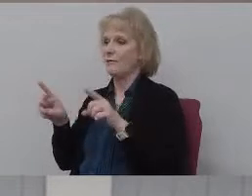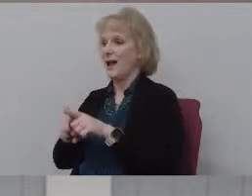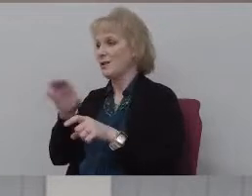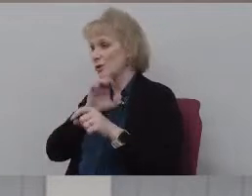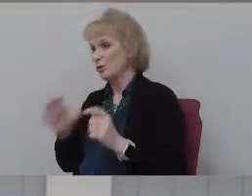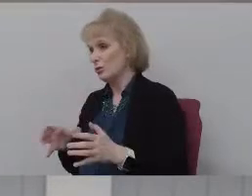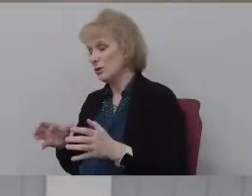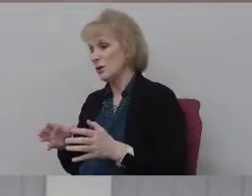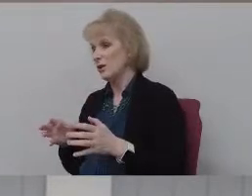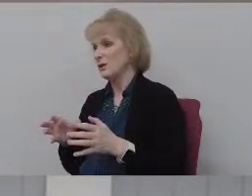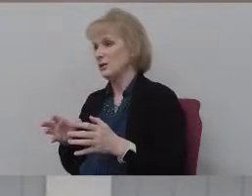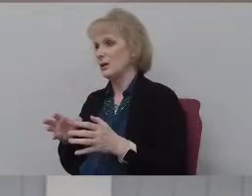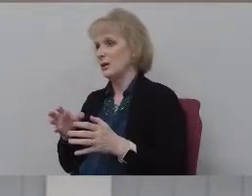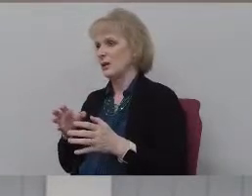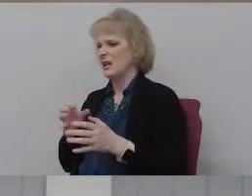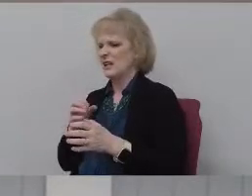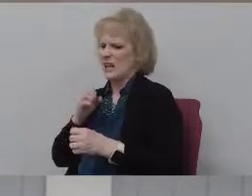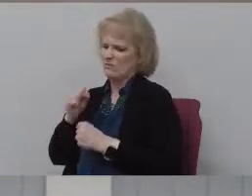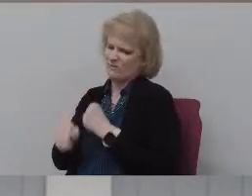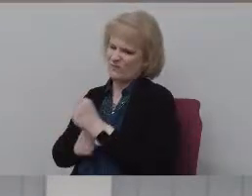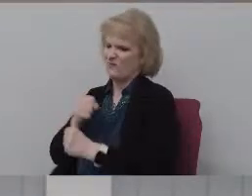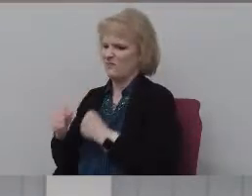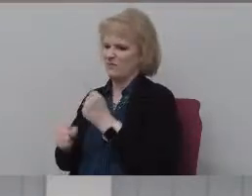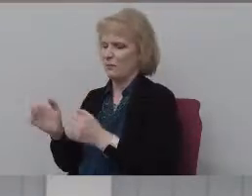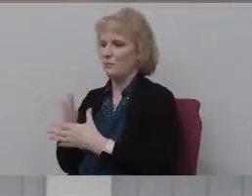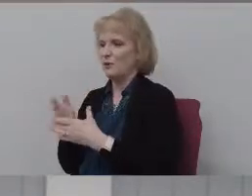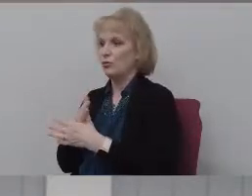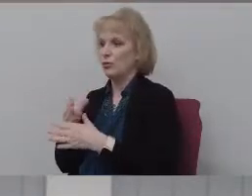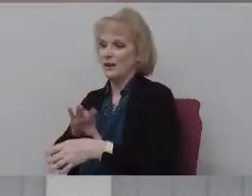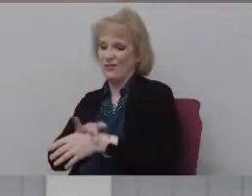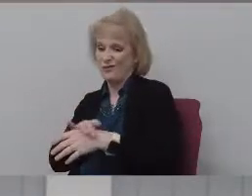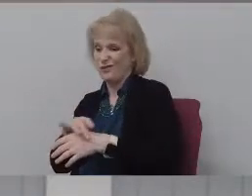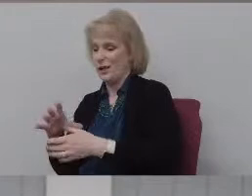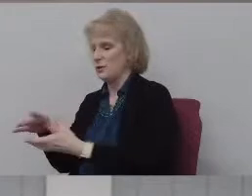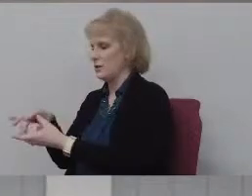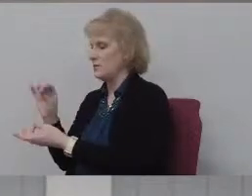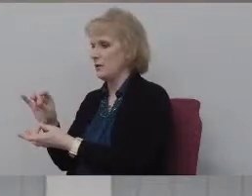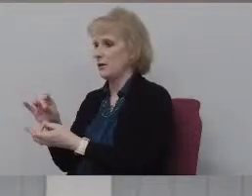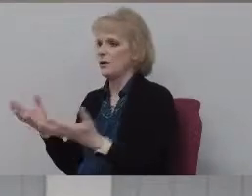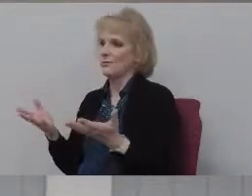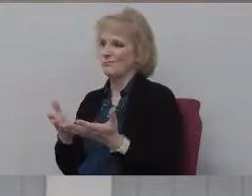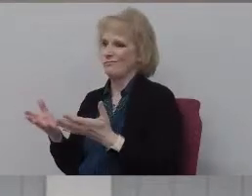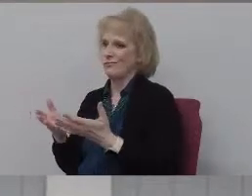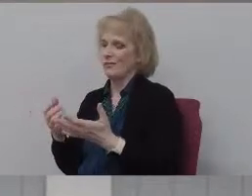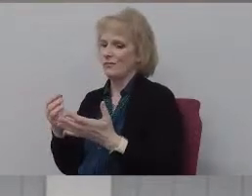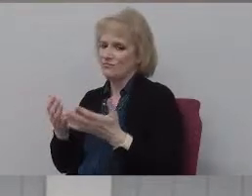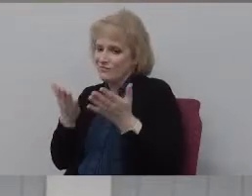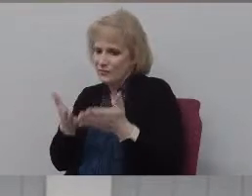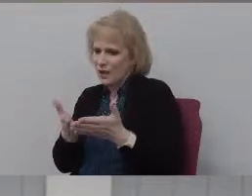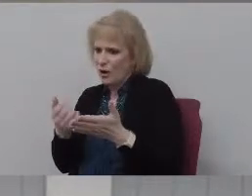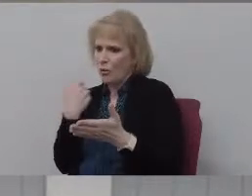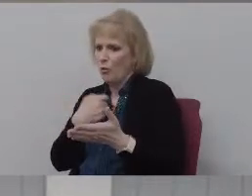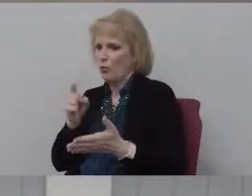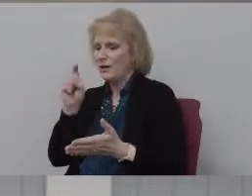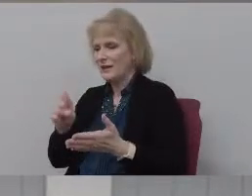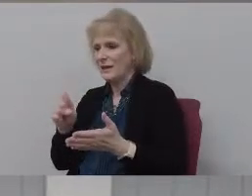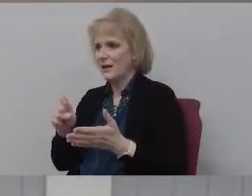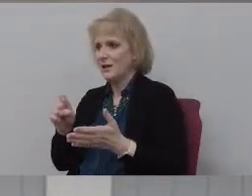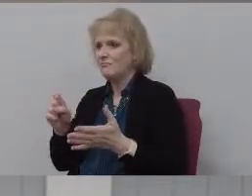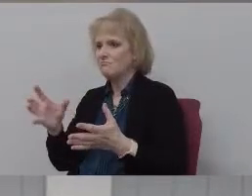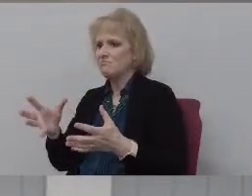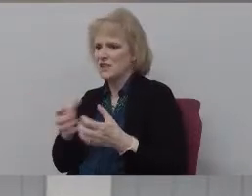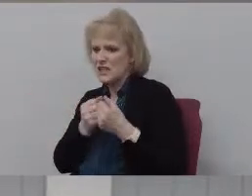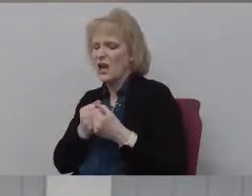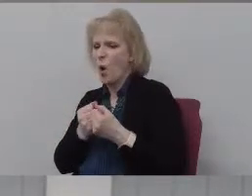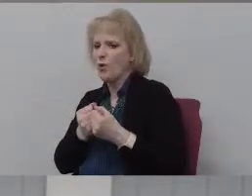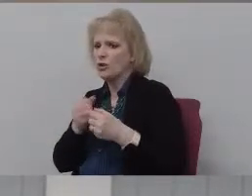Christians, that struggle, that wrestle between the flesh and the spirit, because on the one hand, we need to take ownership in the house of